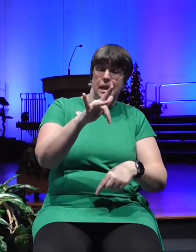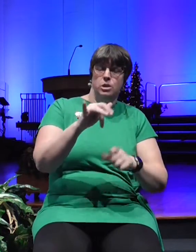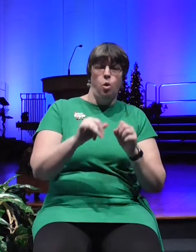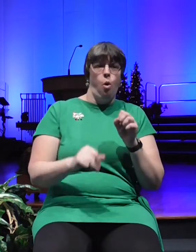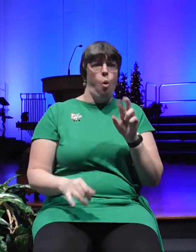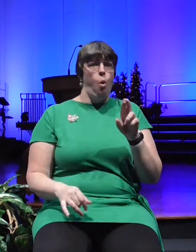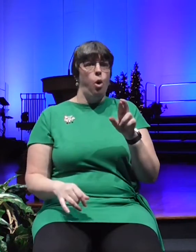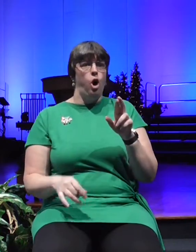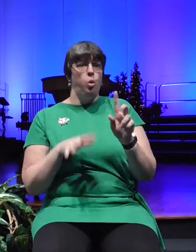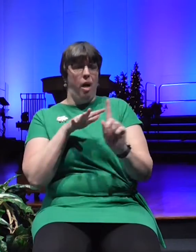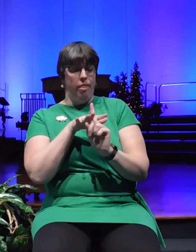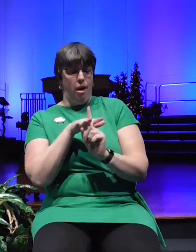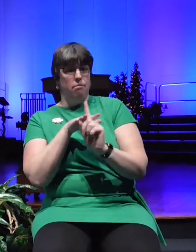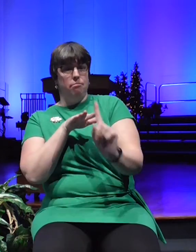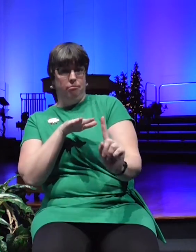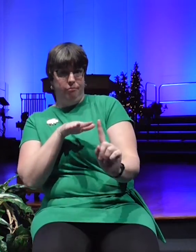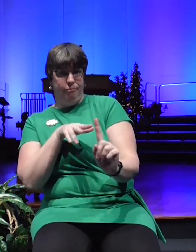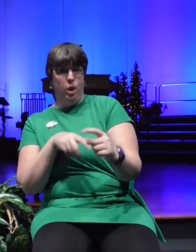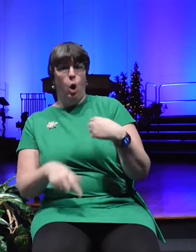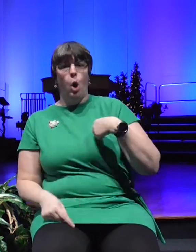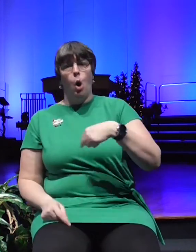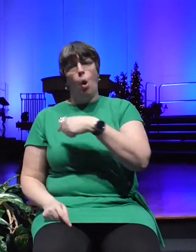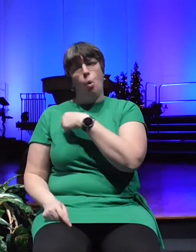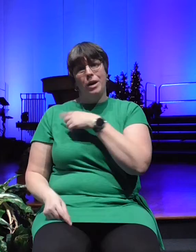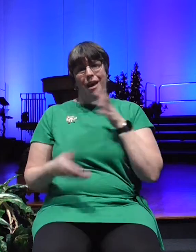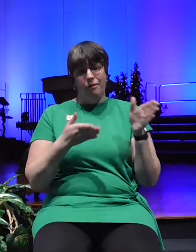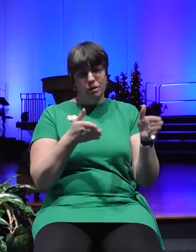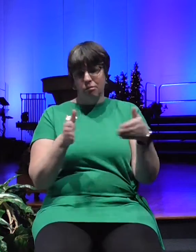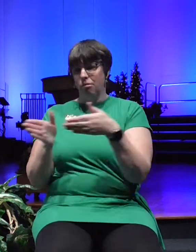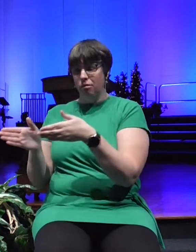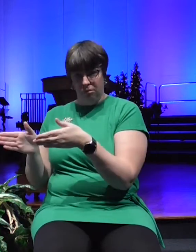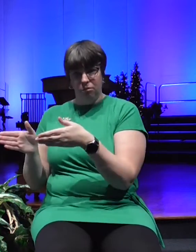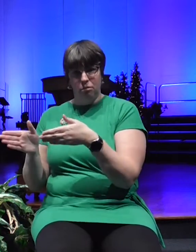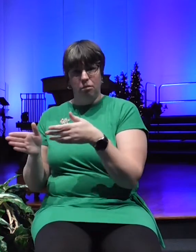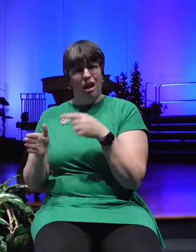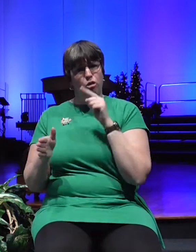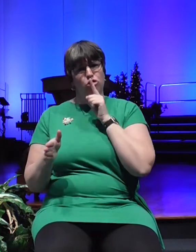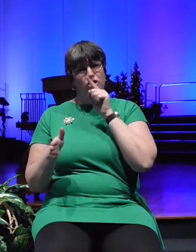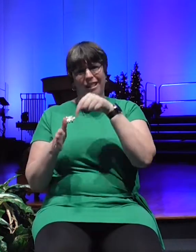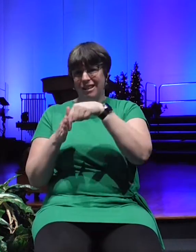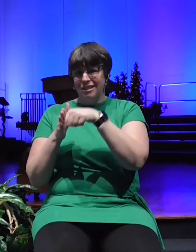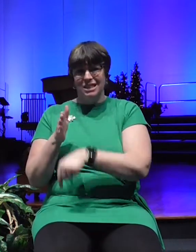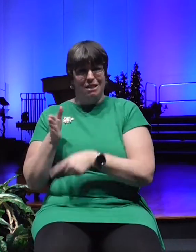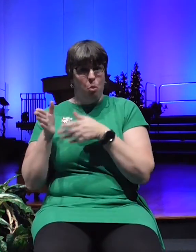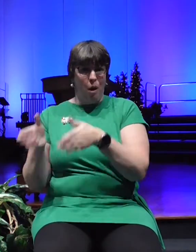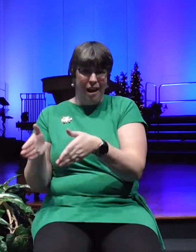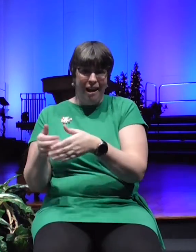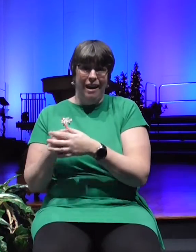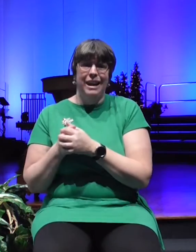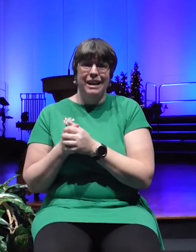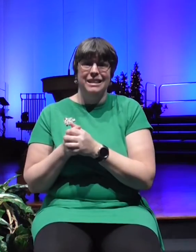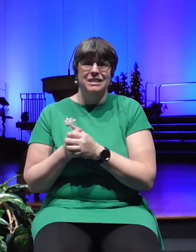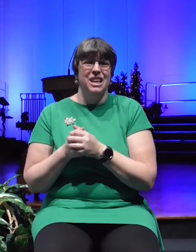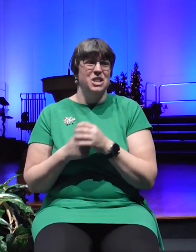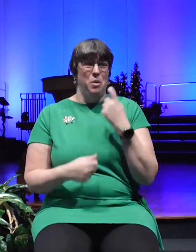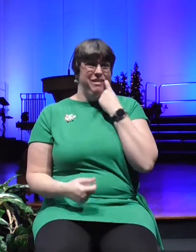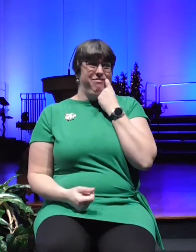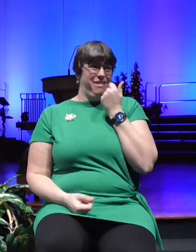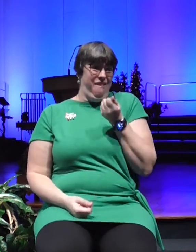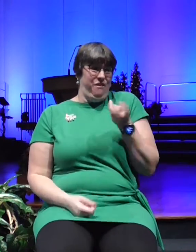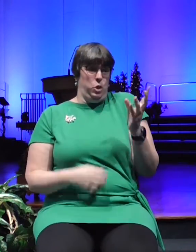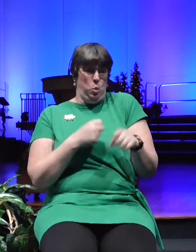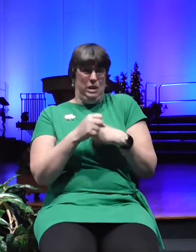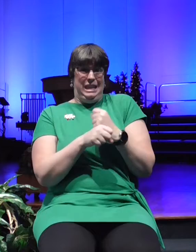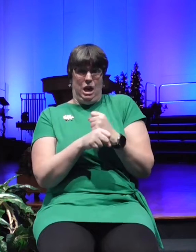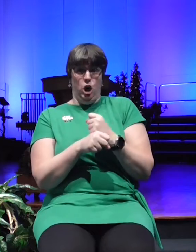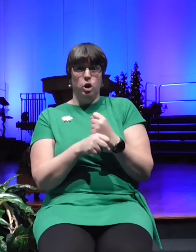are redirected in certain profound ways. And in the last few years, having lost so many people